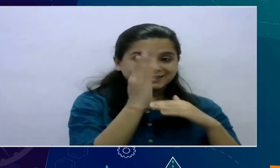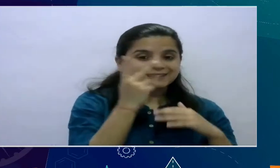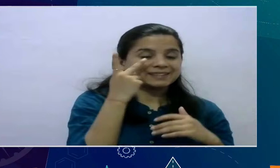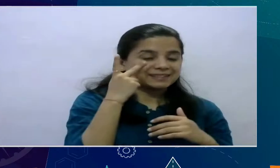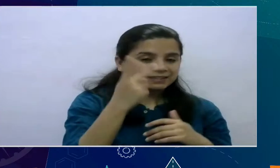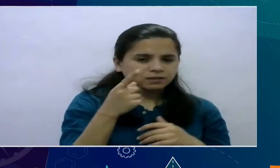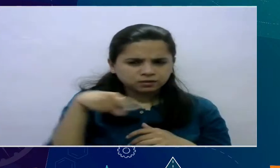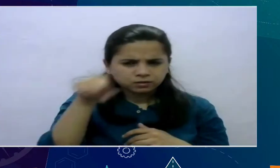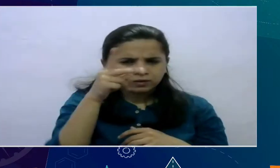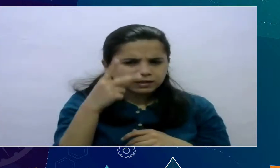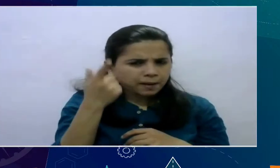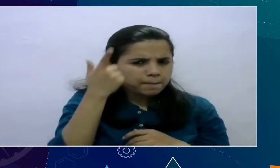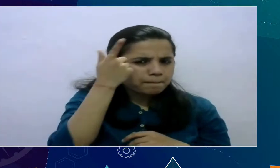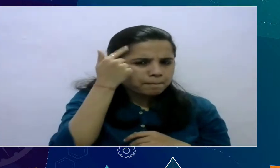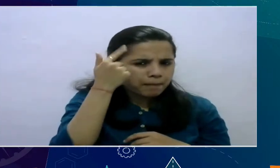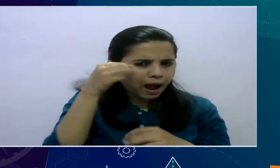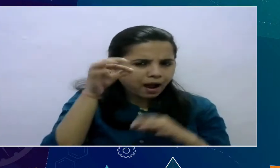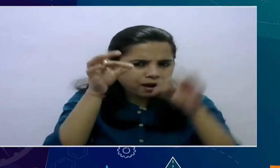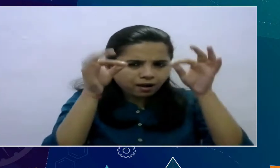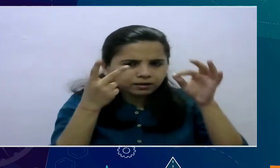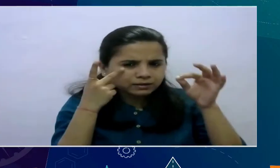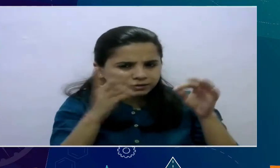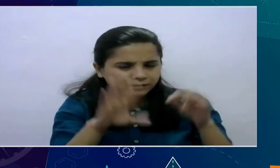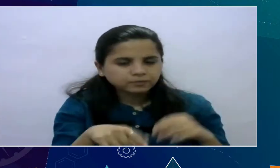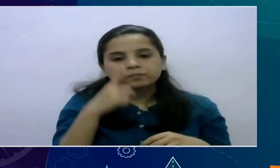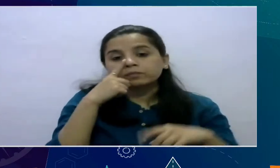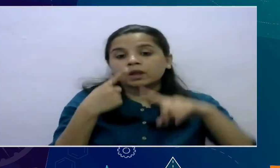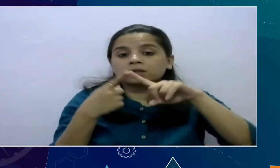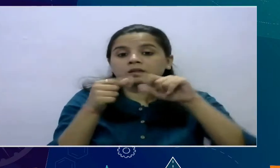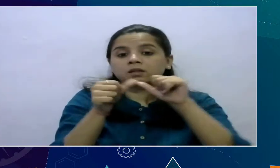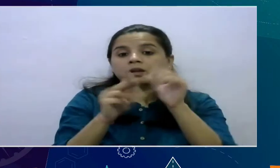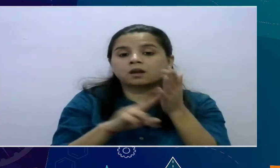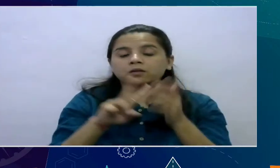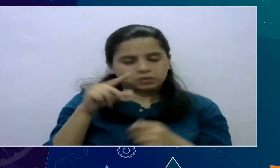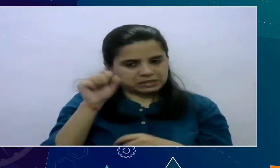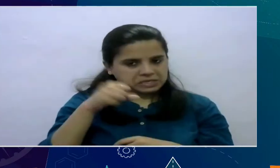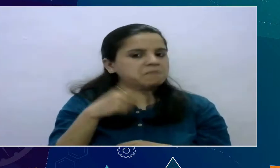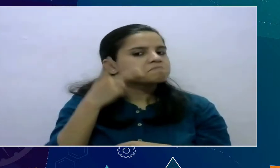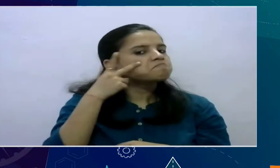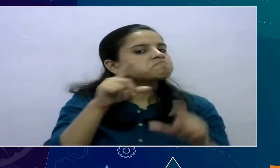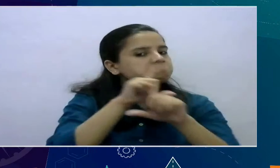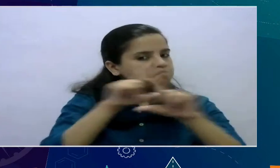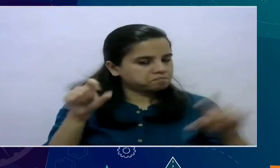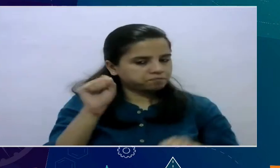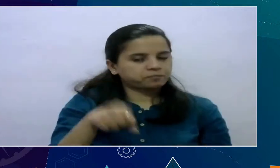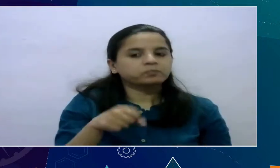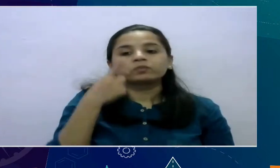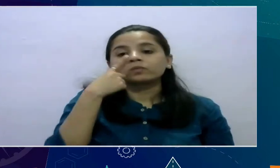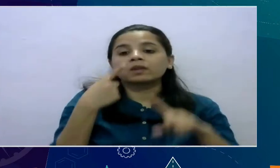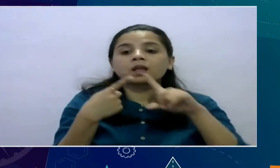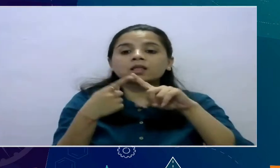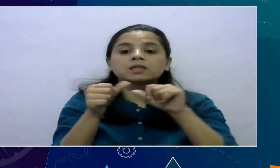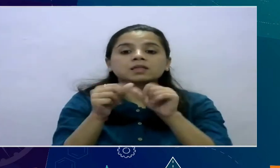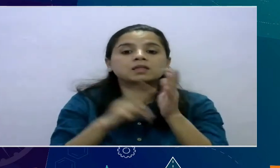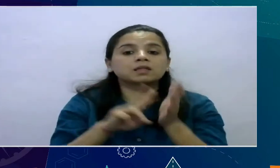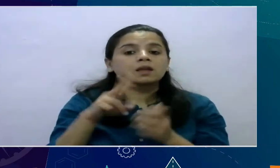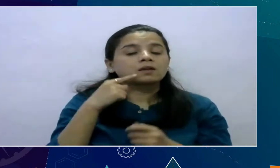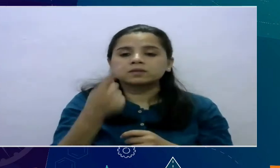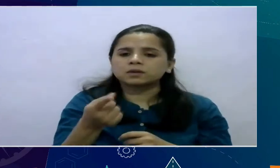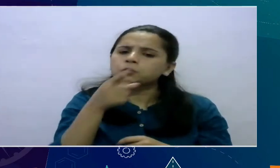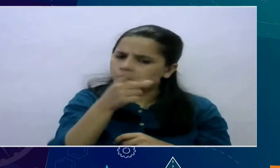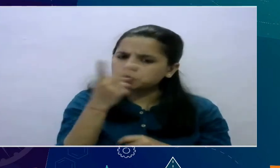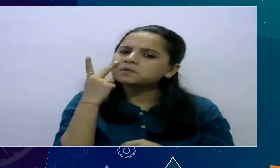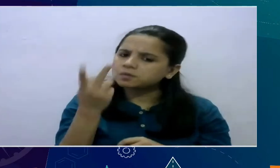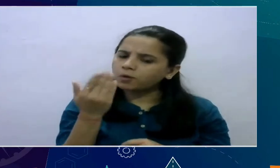can you observe the black spot? Yes, ma'am, very clearly. Yes, okay. So Tanvi ma'am said that you can see. All